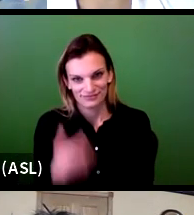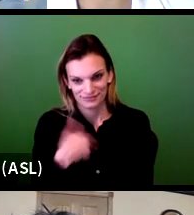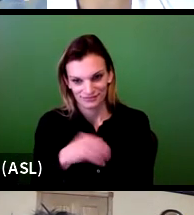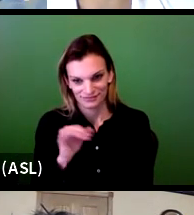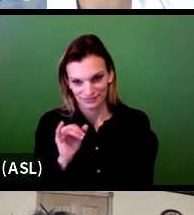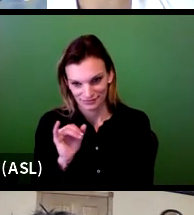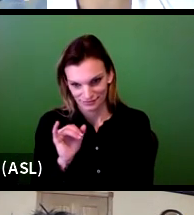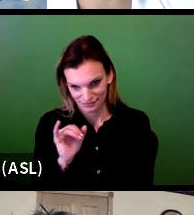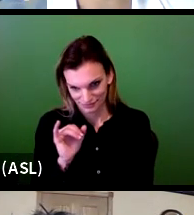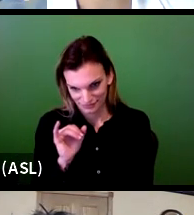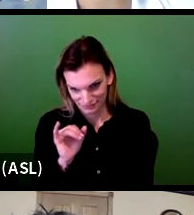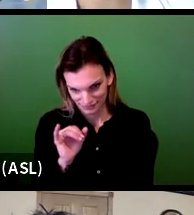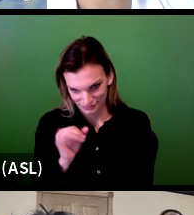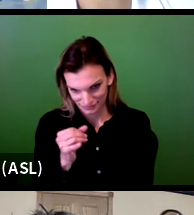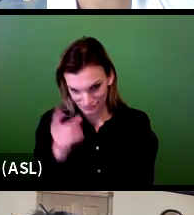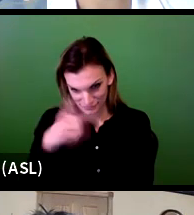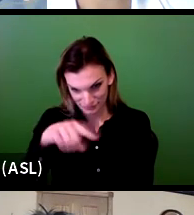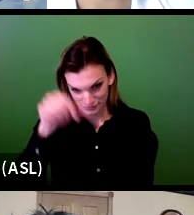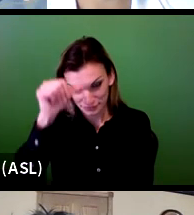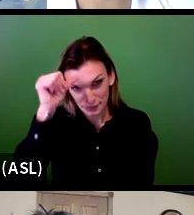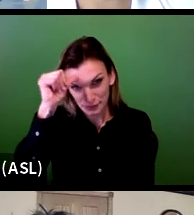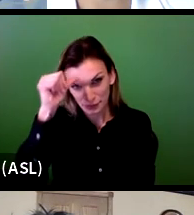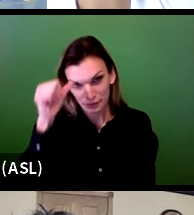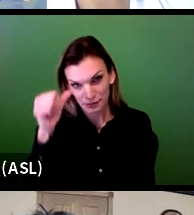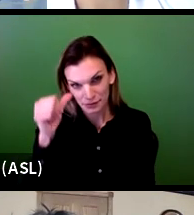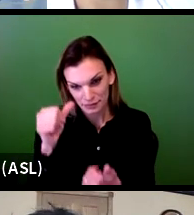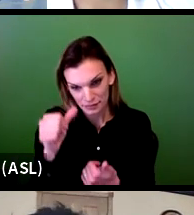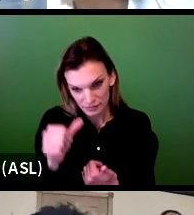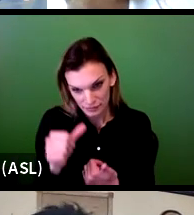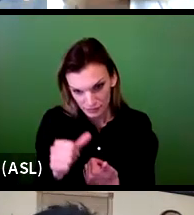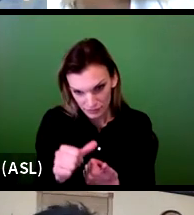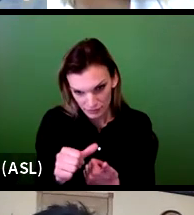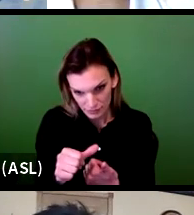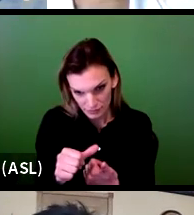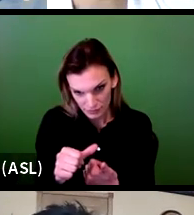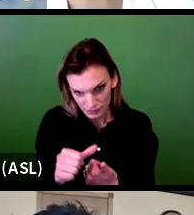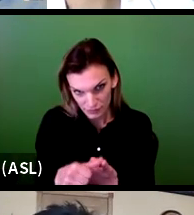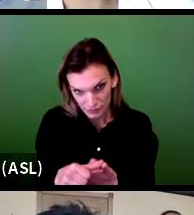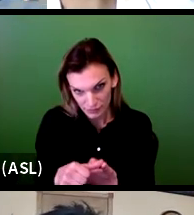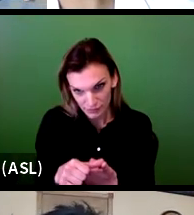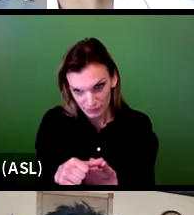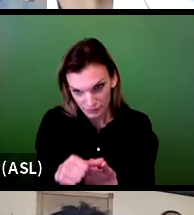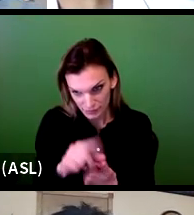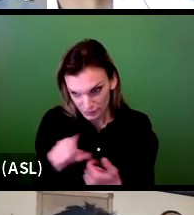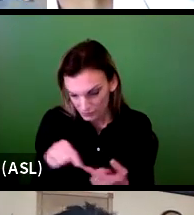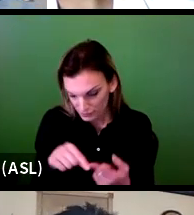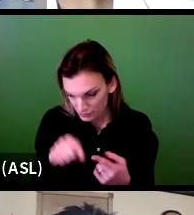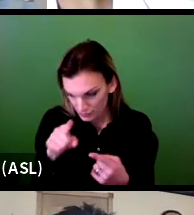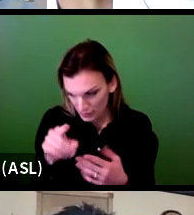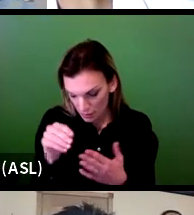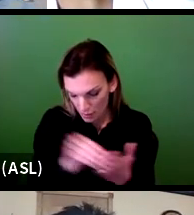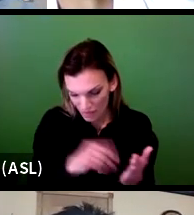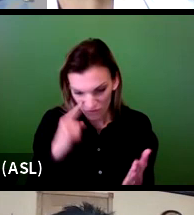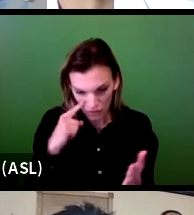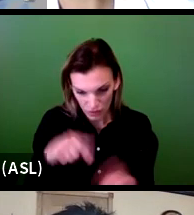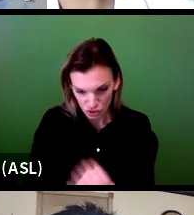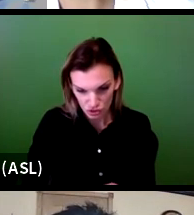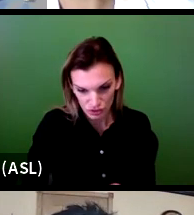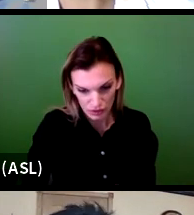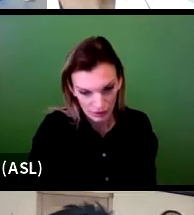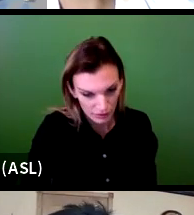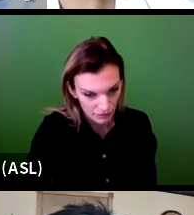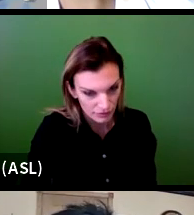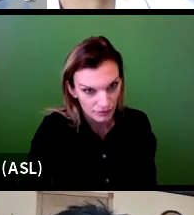Do anybody remember when they applied for this service job that it said